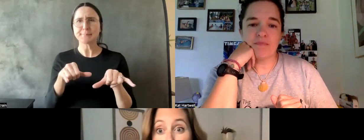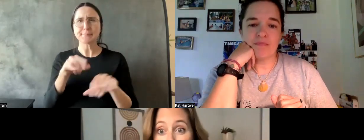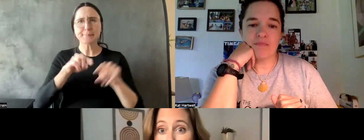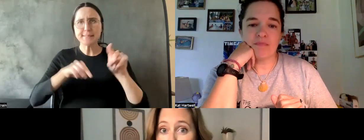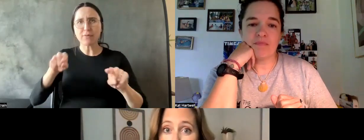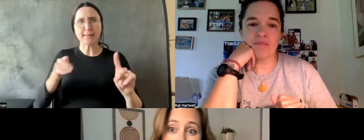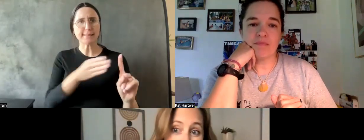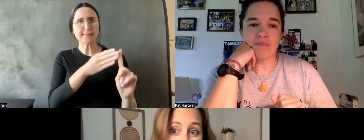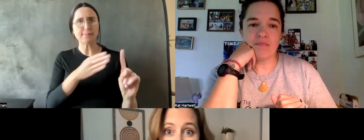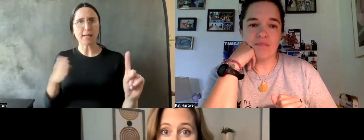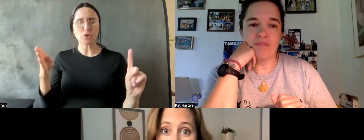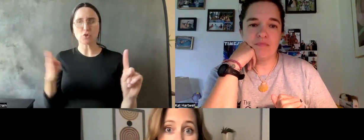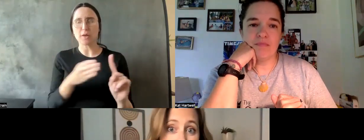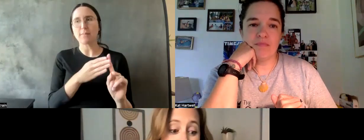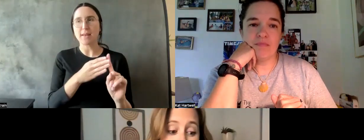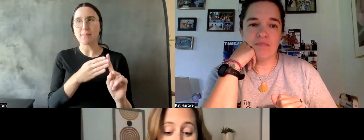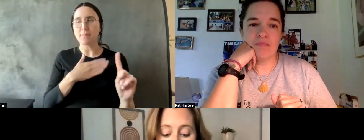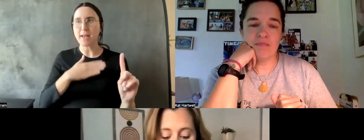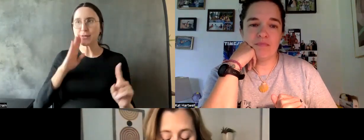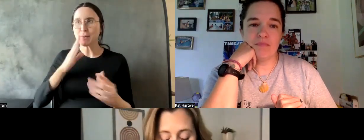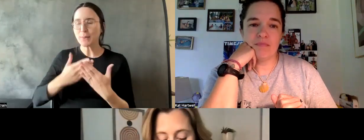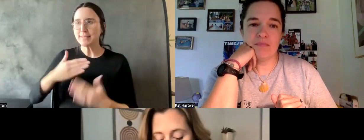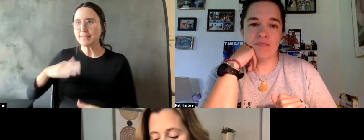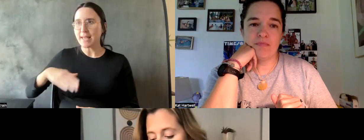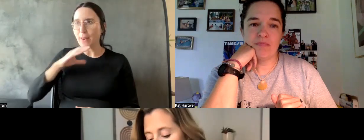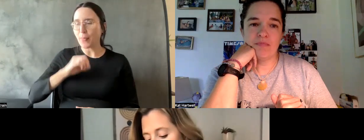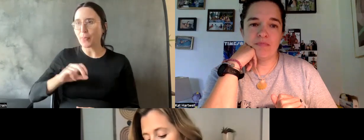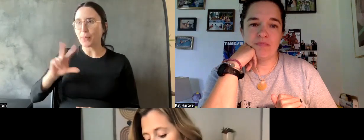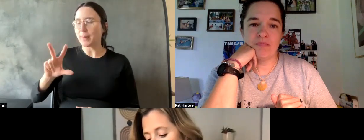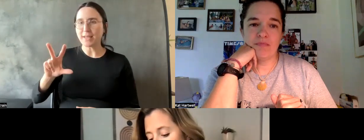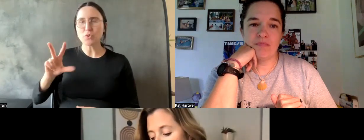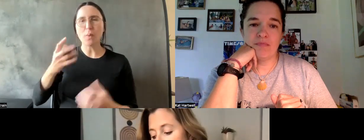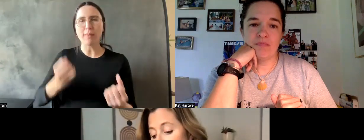even 3 yet. So, there's all these things that are going to be changing.